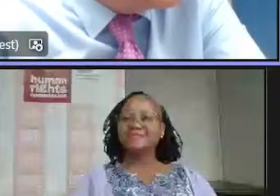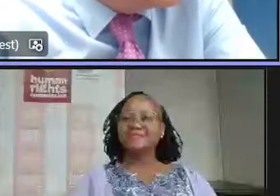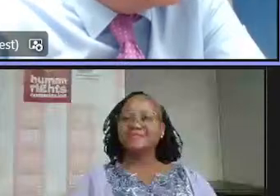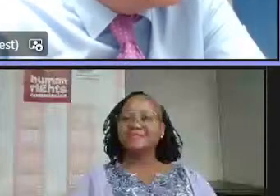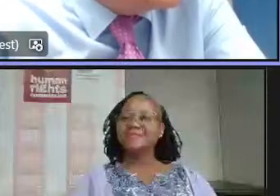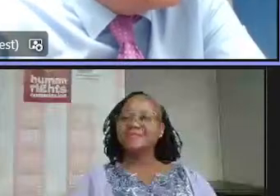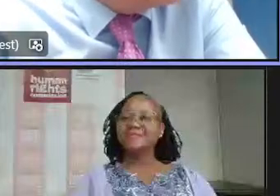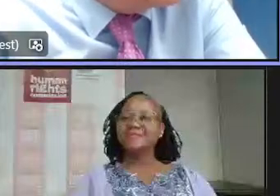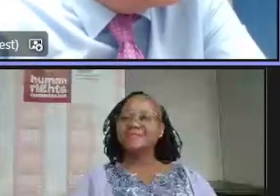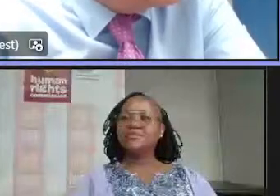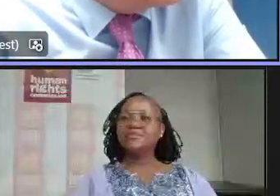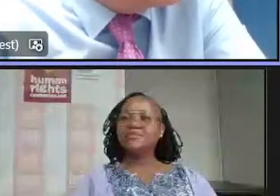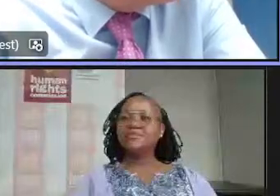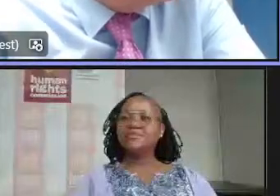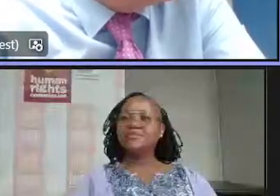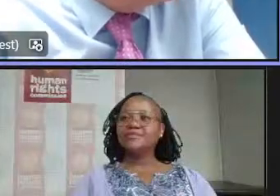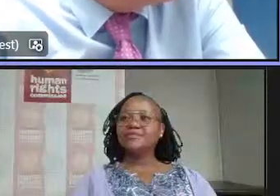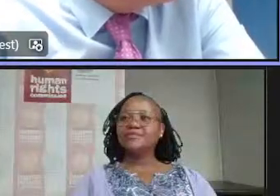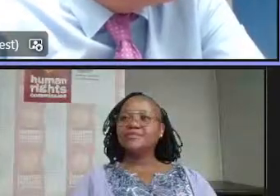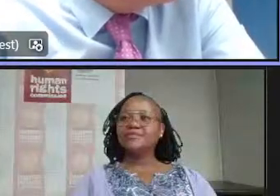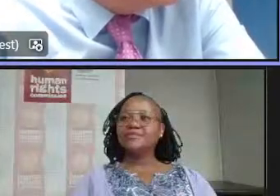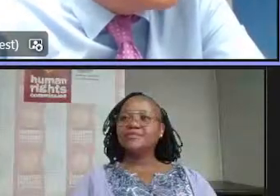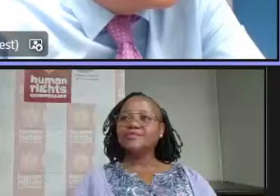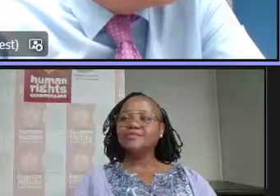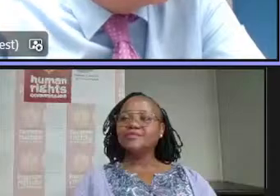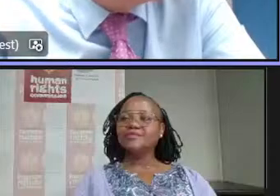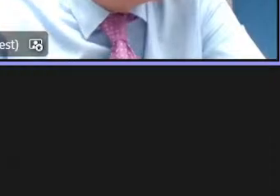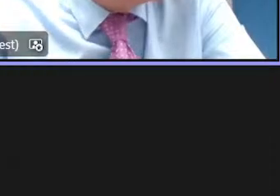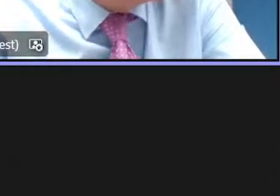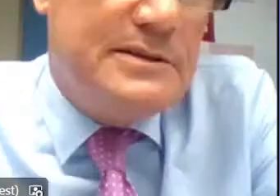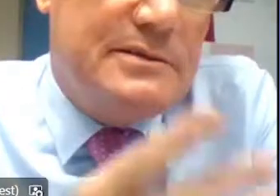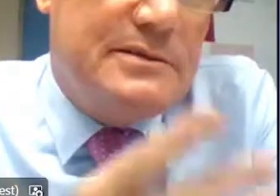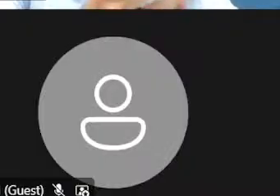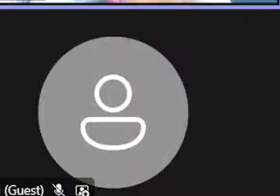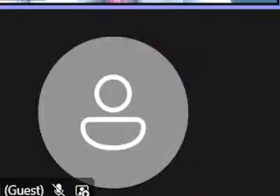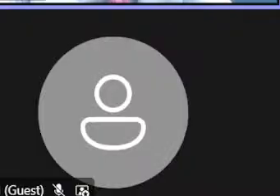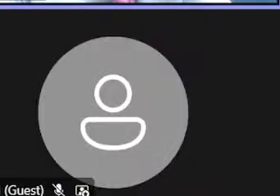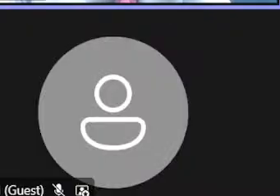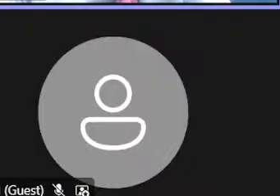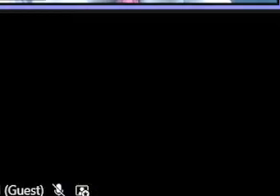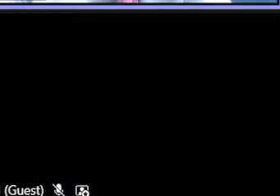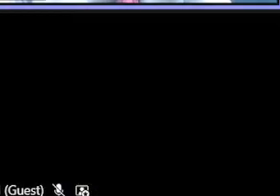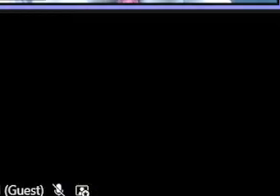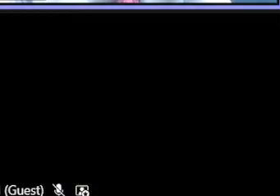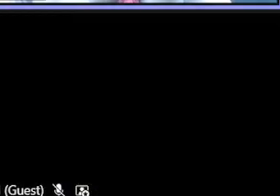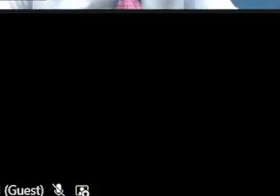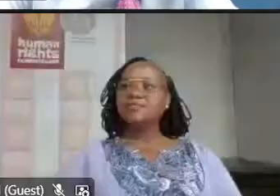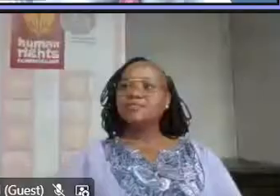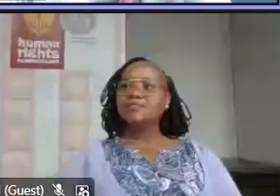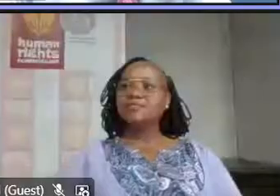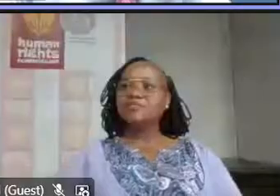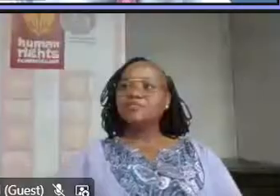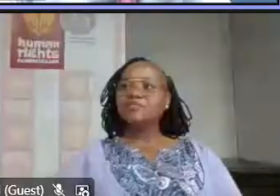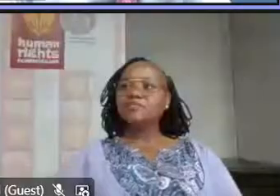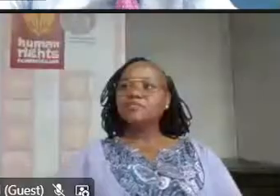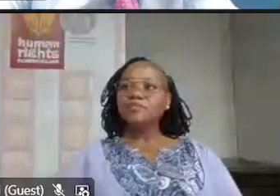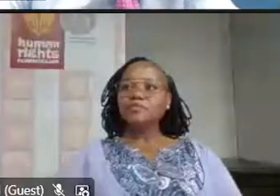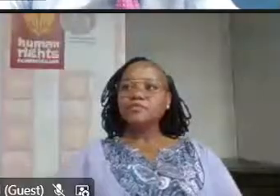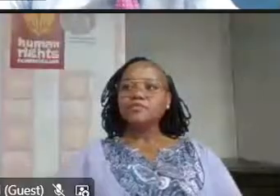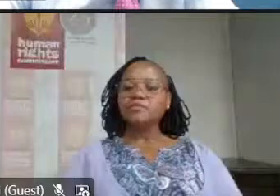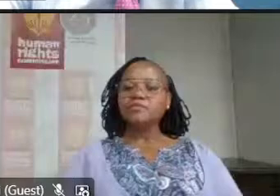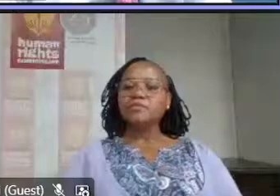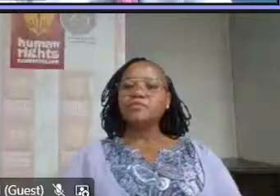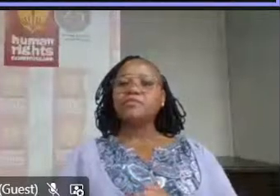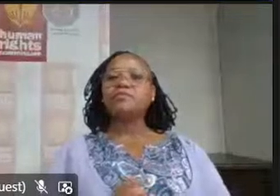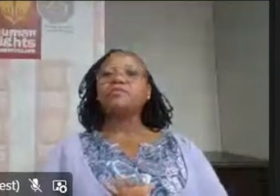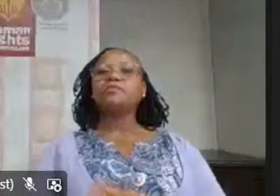it, but that appears to be a situation in most of the schools. So they would typically tell